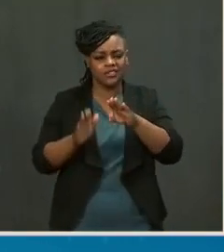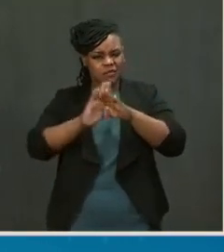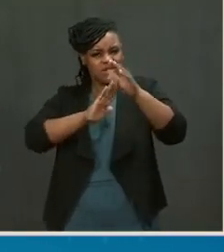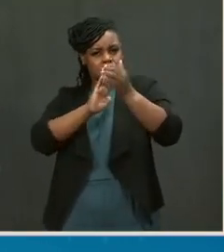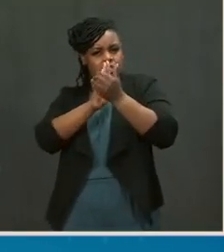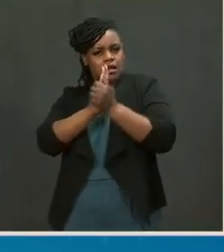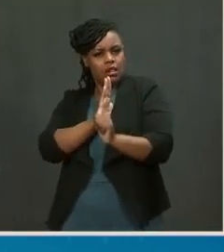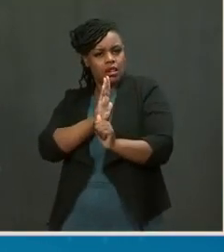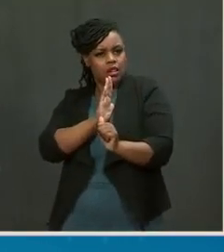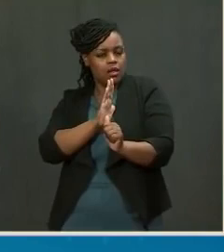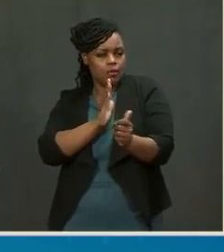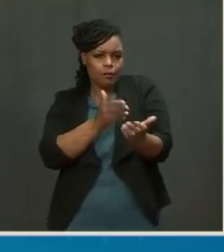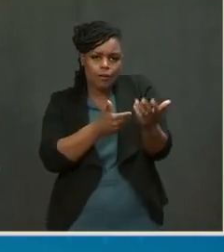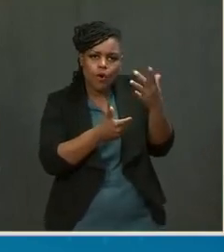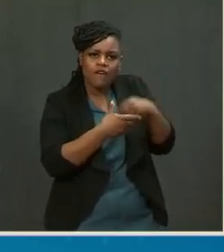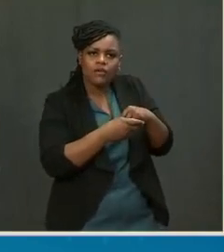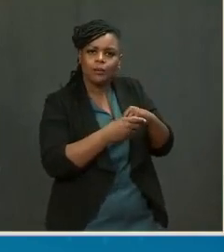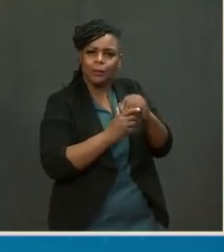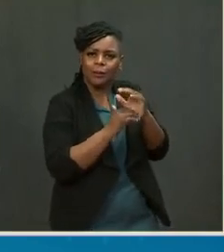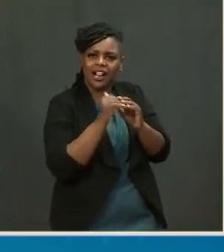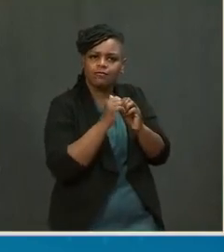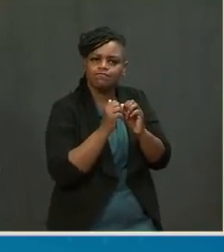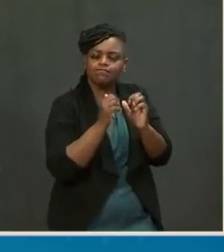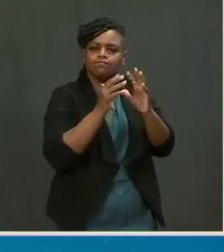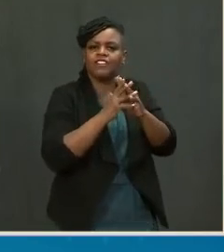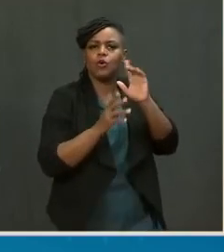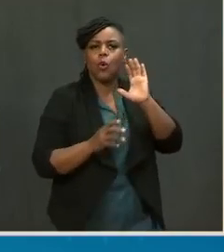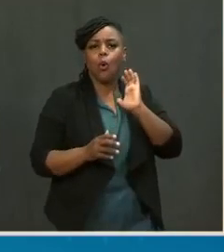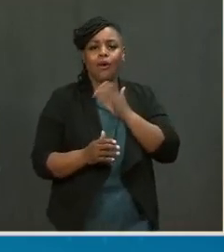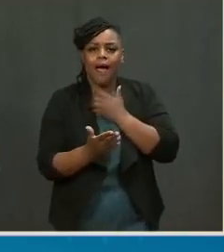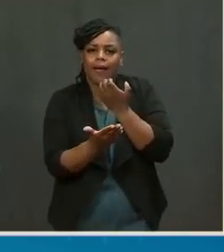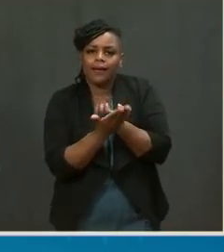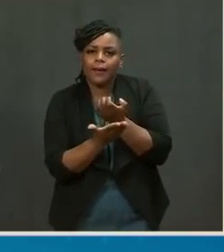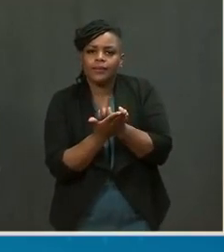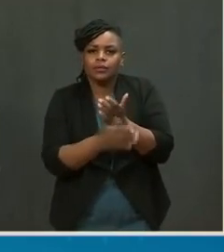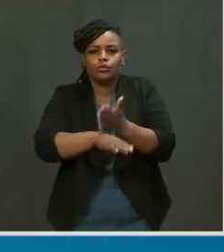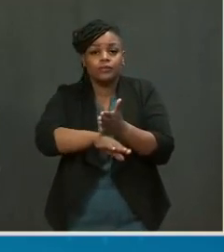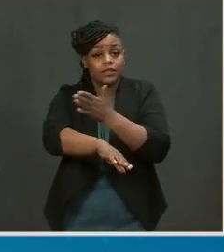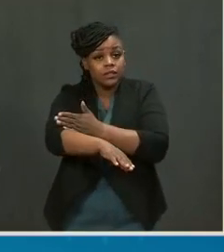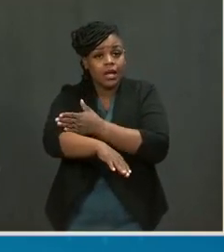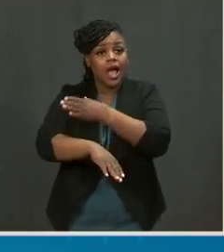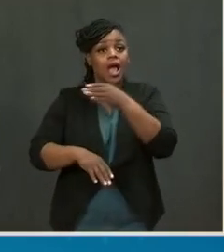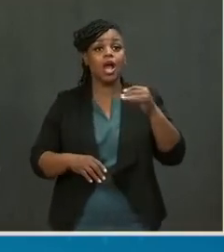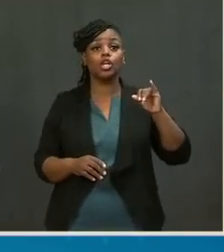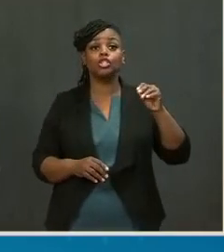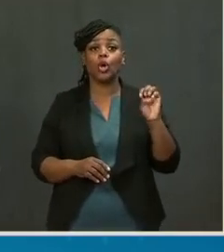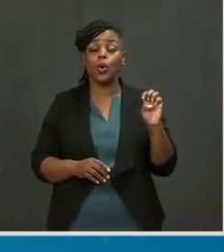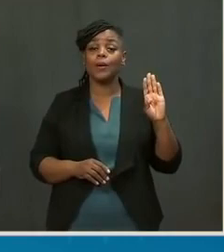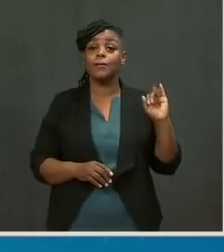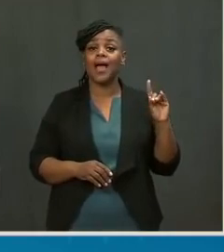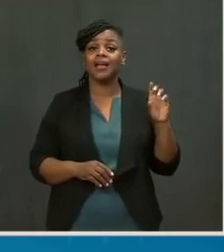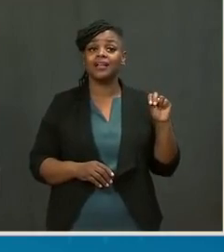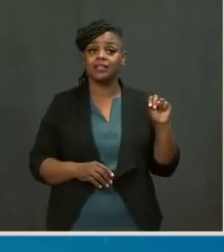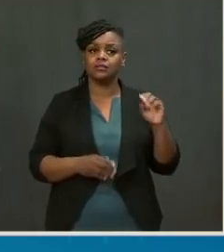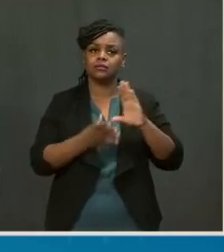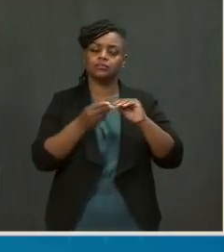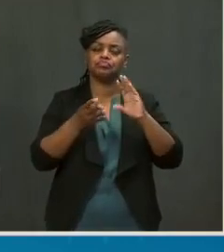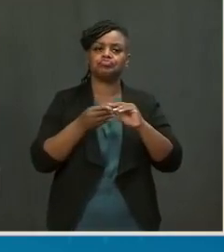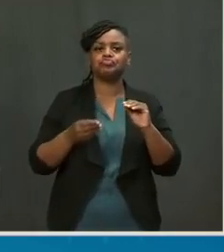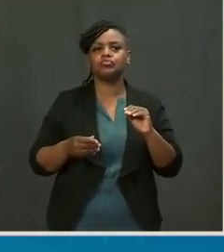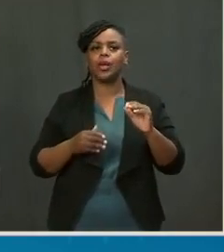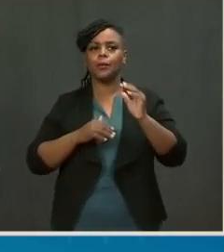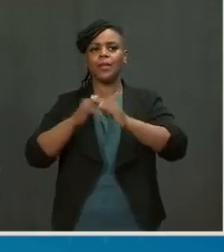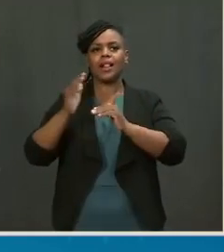of building up our economy and, like Joe Biden says, building back better. And so thinking about it in